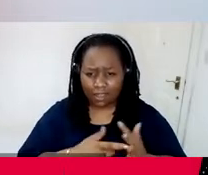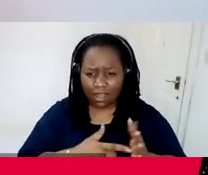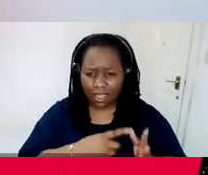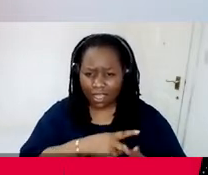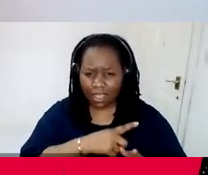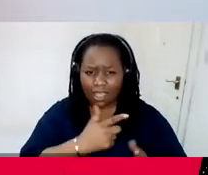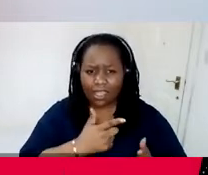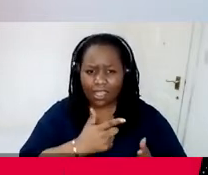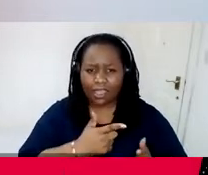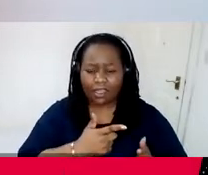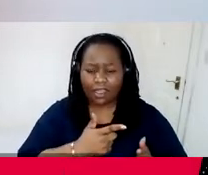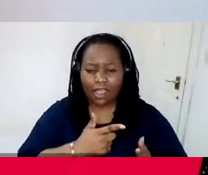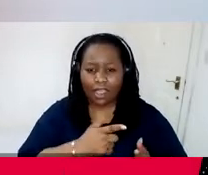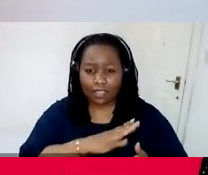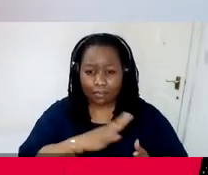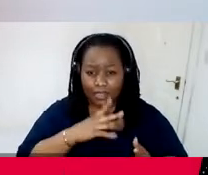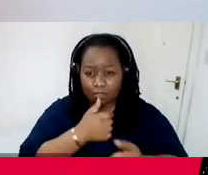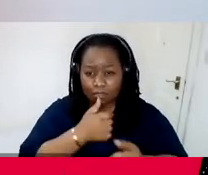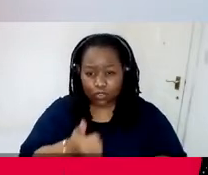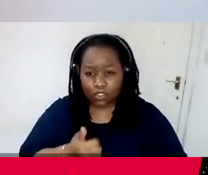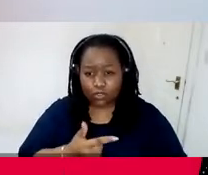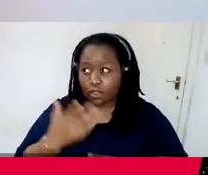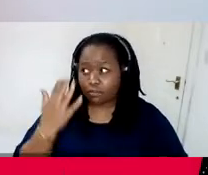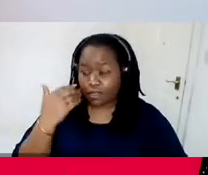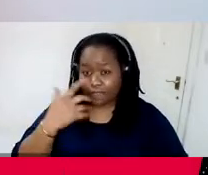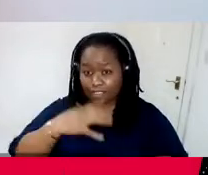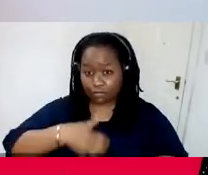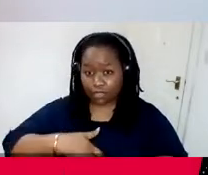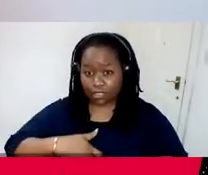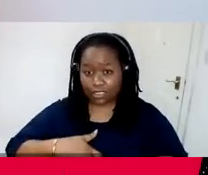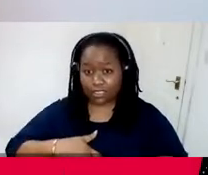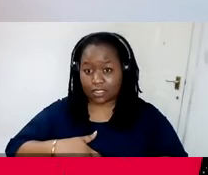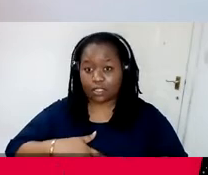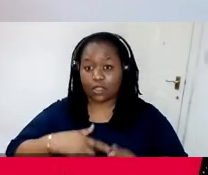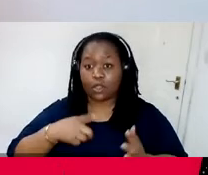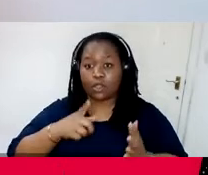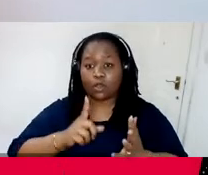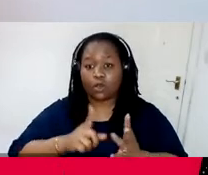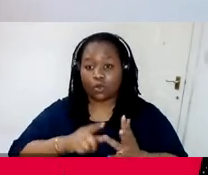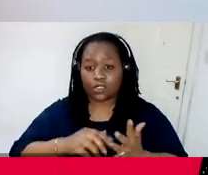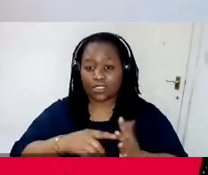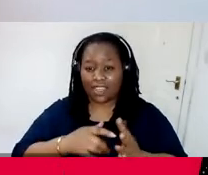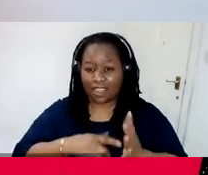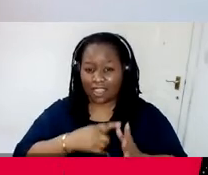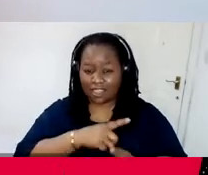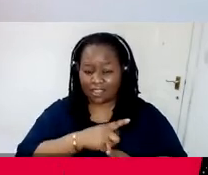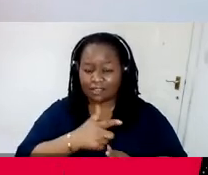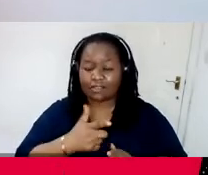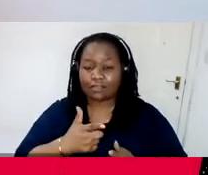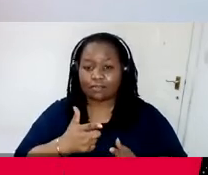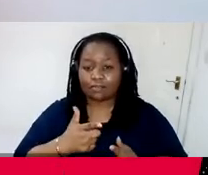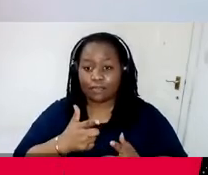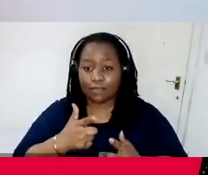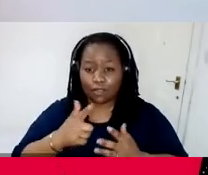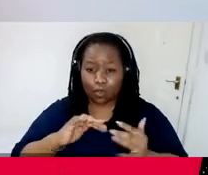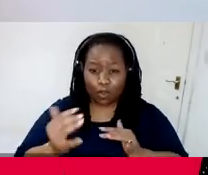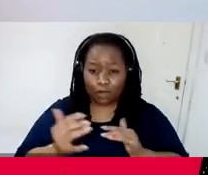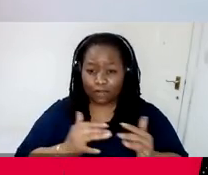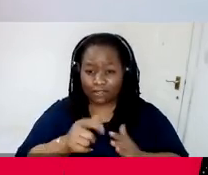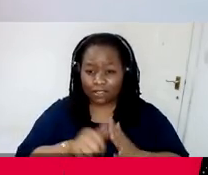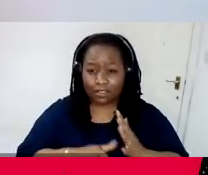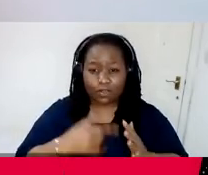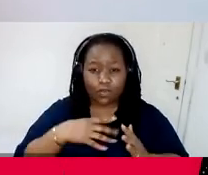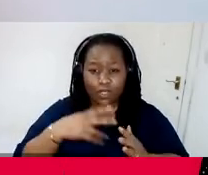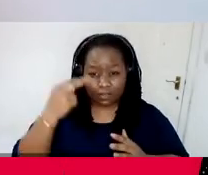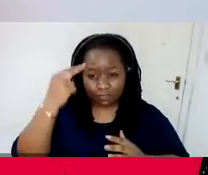to former President Ali Abdullah Saleh and the escalation of the armed conflict started when the Saudi